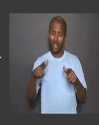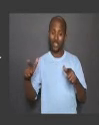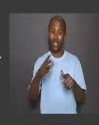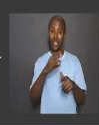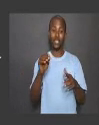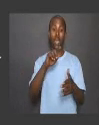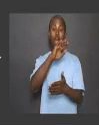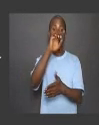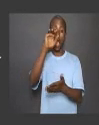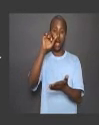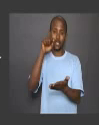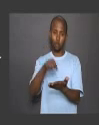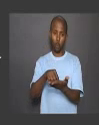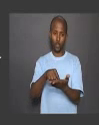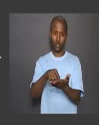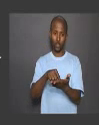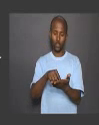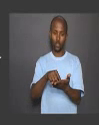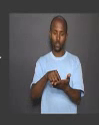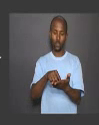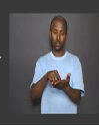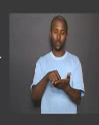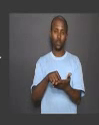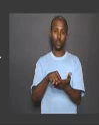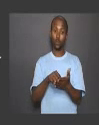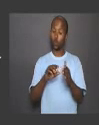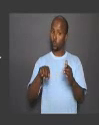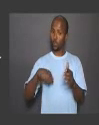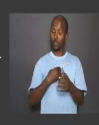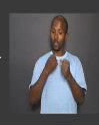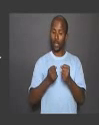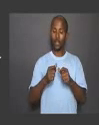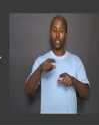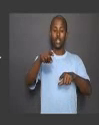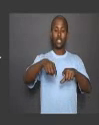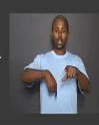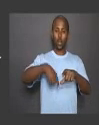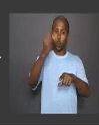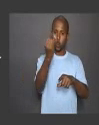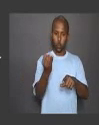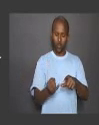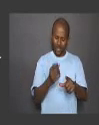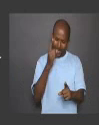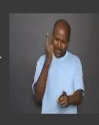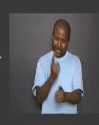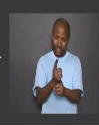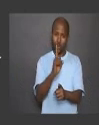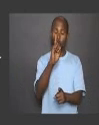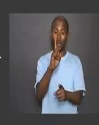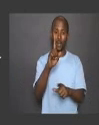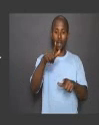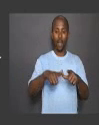and a point not on the line, we can draw exactly one